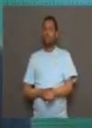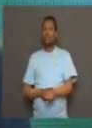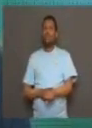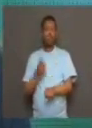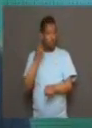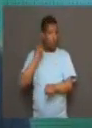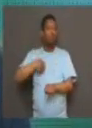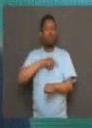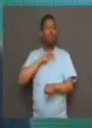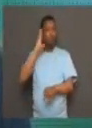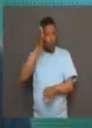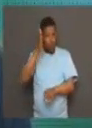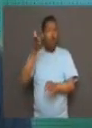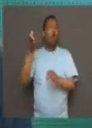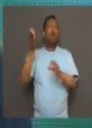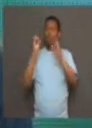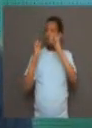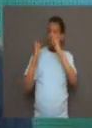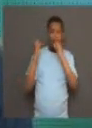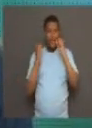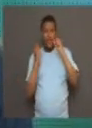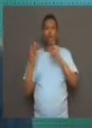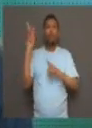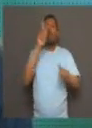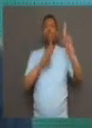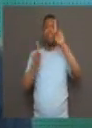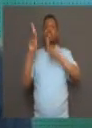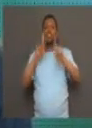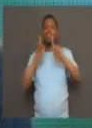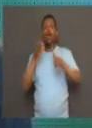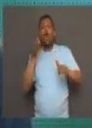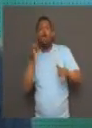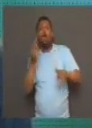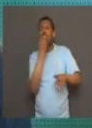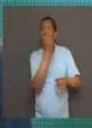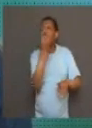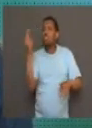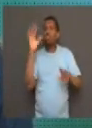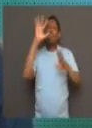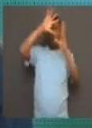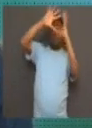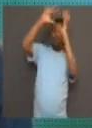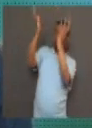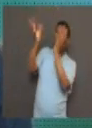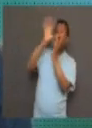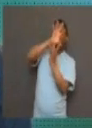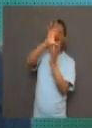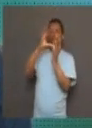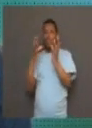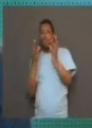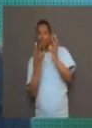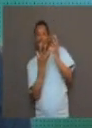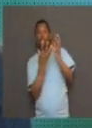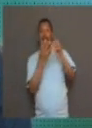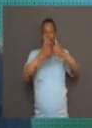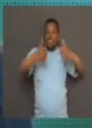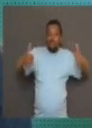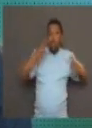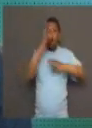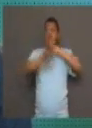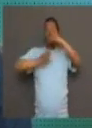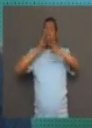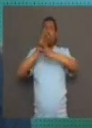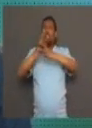We will also compare the population of each continent, identify the world's